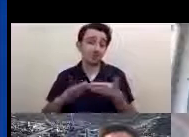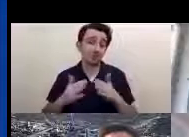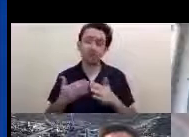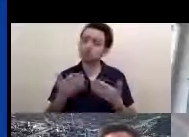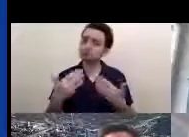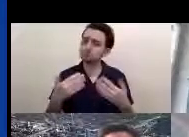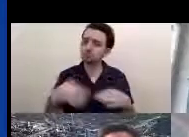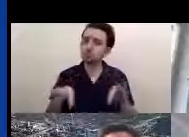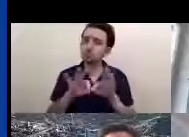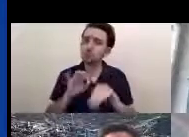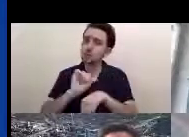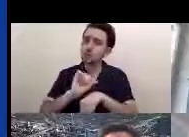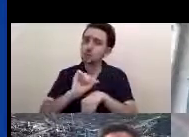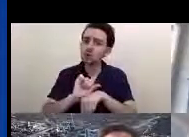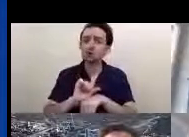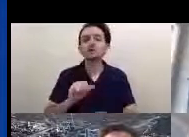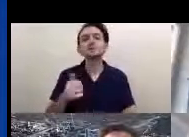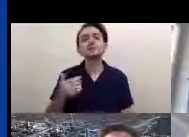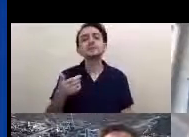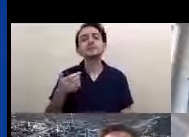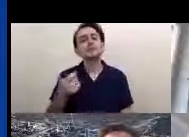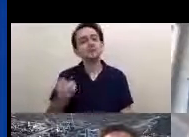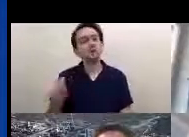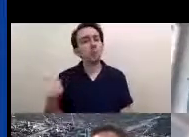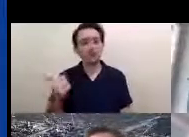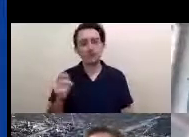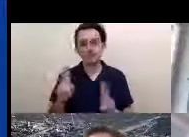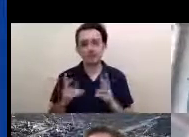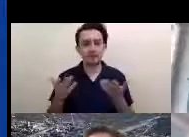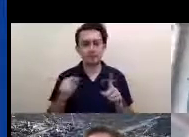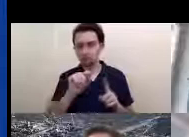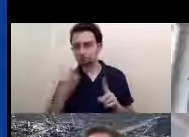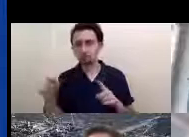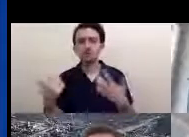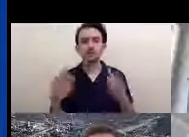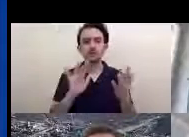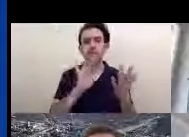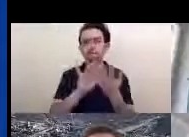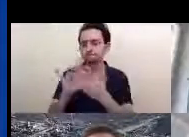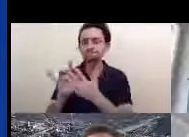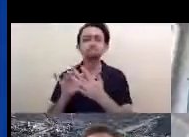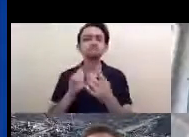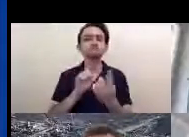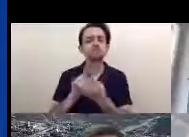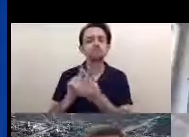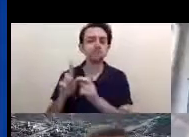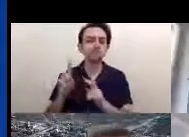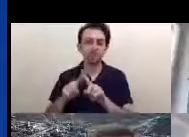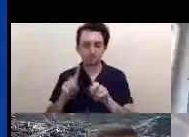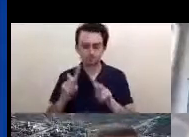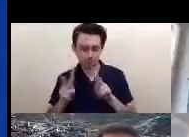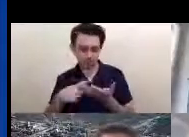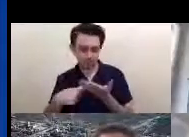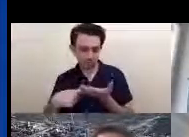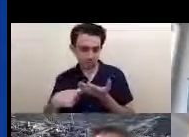thanks to Blue and some of the other folks I've had conversations with, in recent days to kind of talk about, not only preserving it, but making sure we